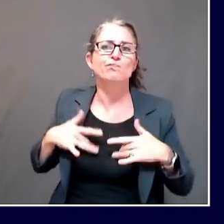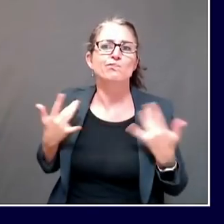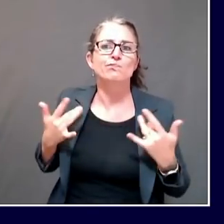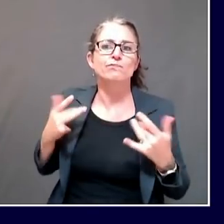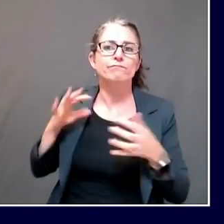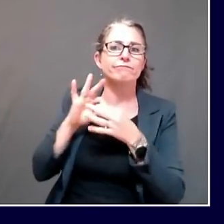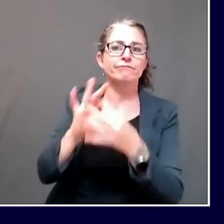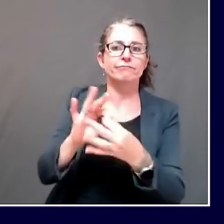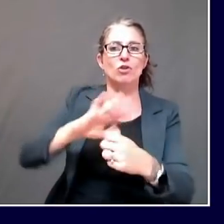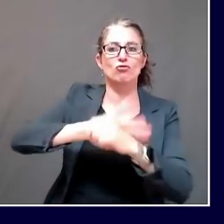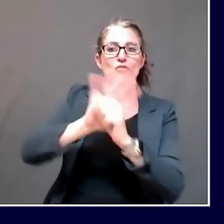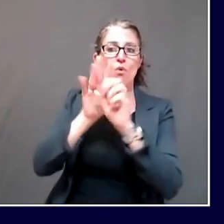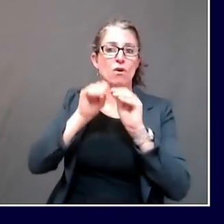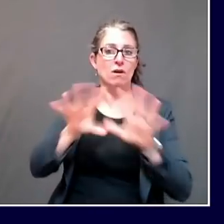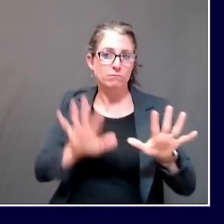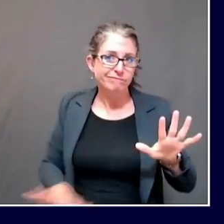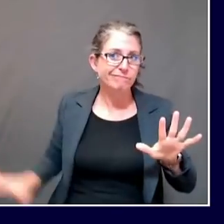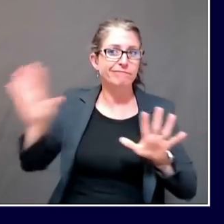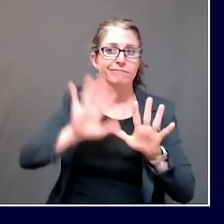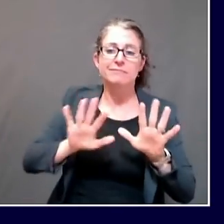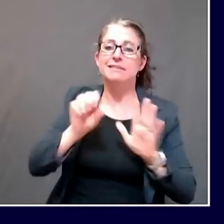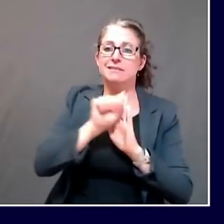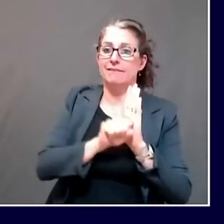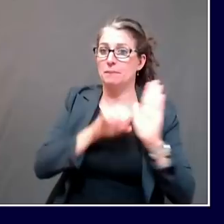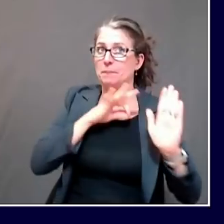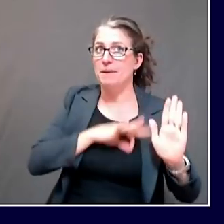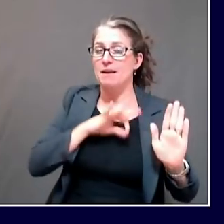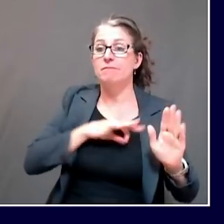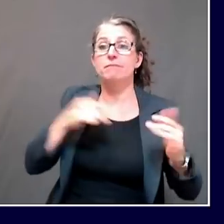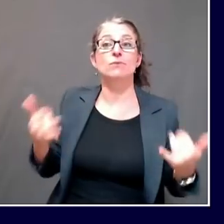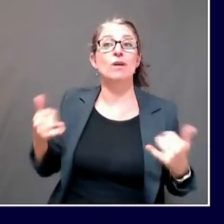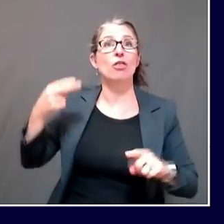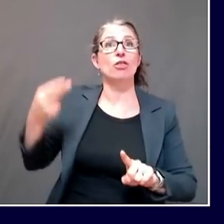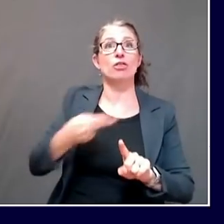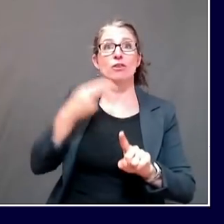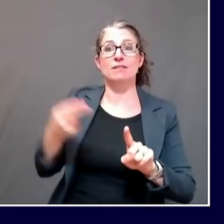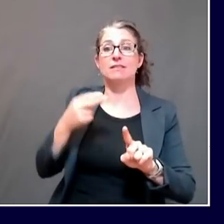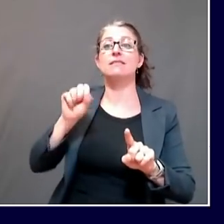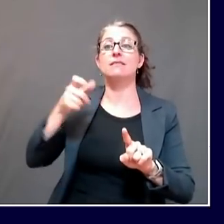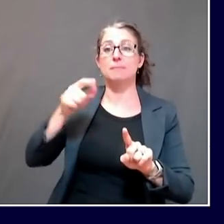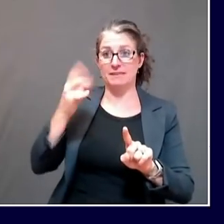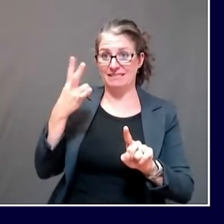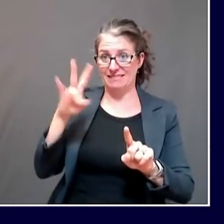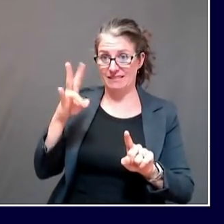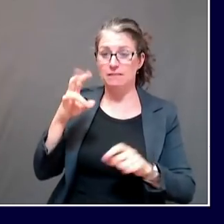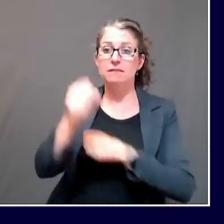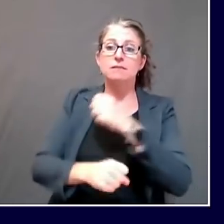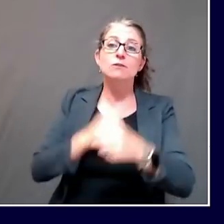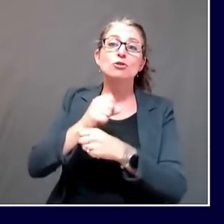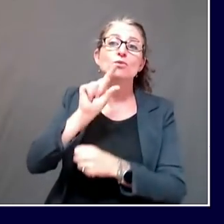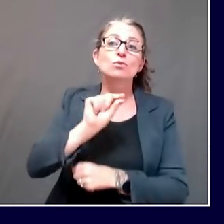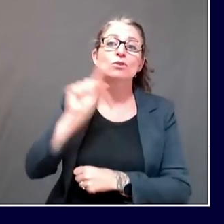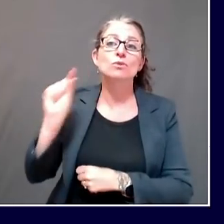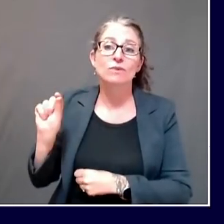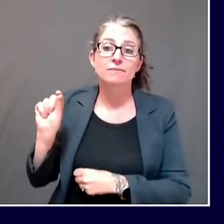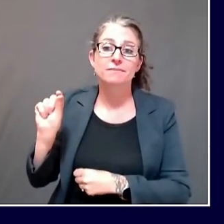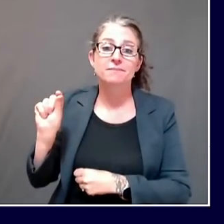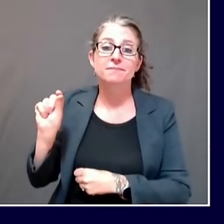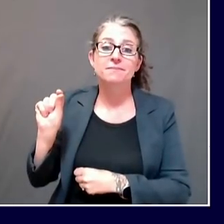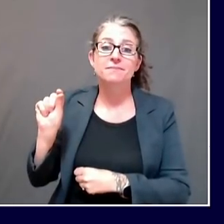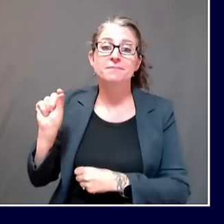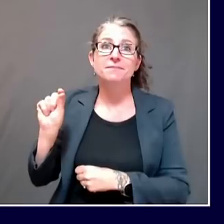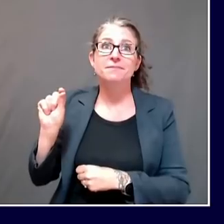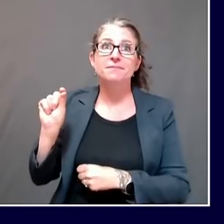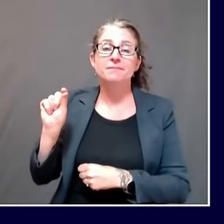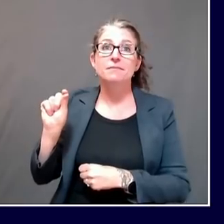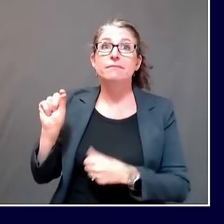for today, Thursday, September 17th, 2020. I'll begin by providing an epidemiological update on where